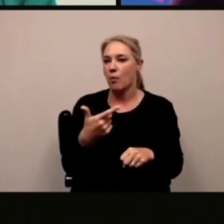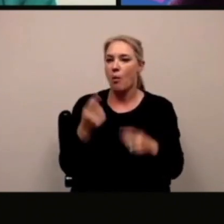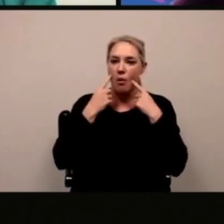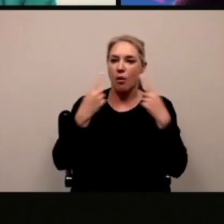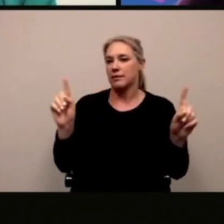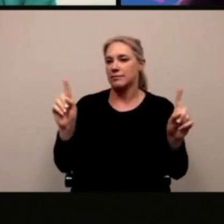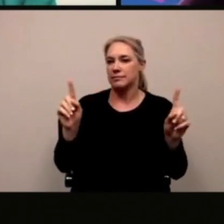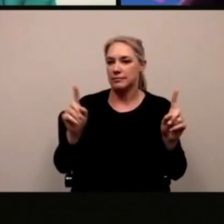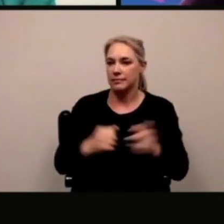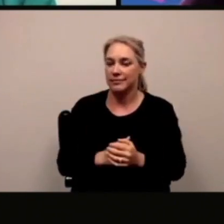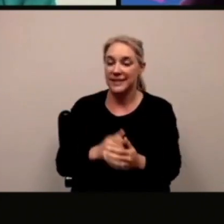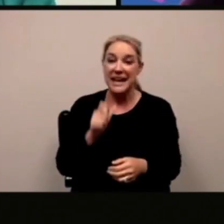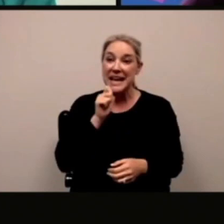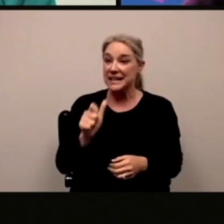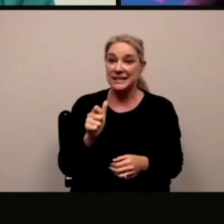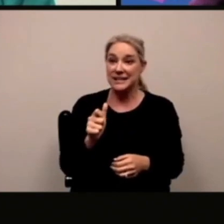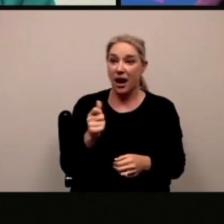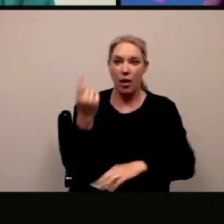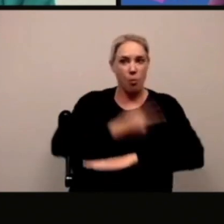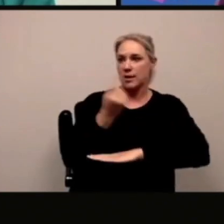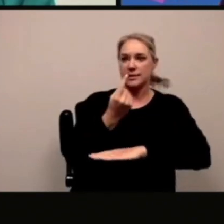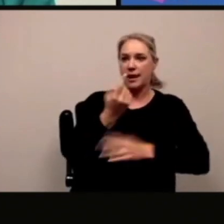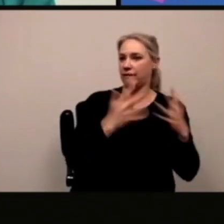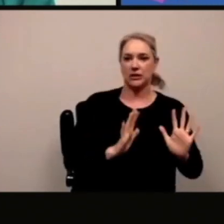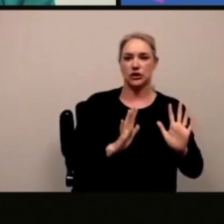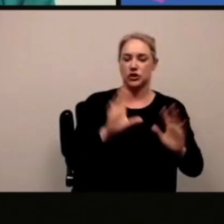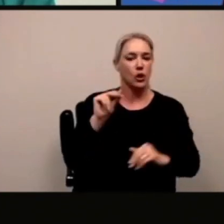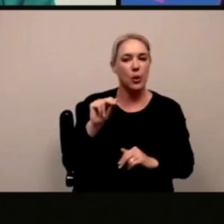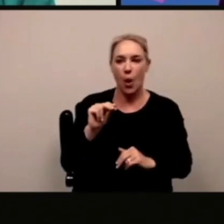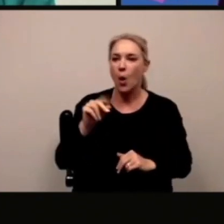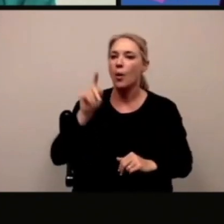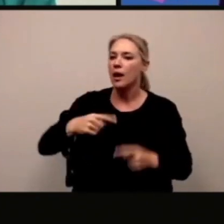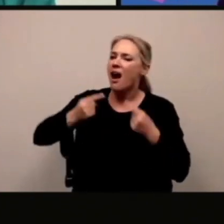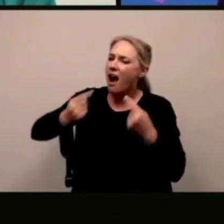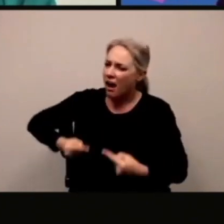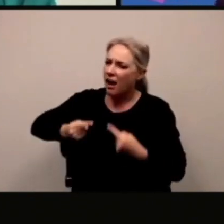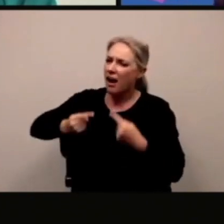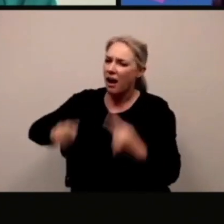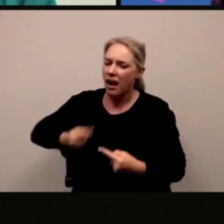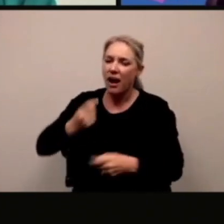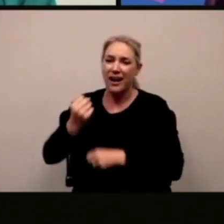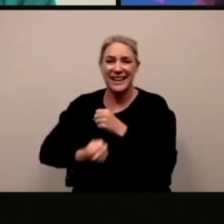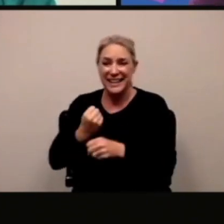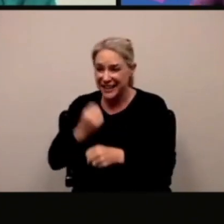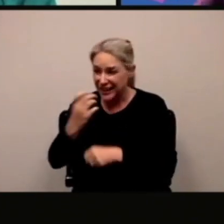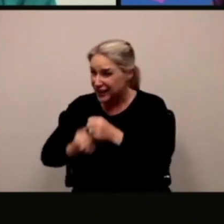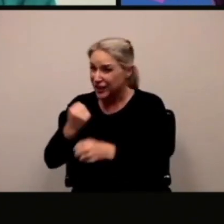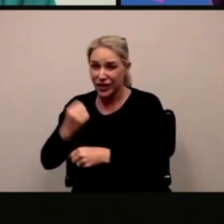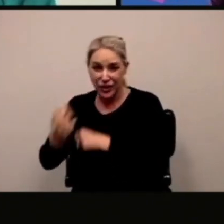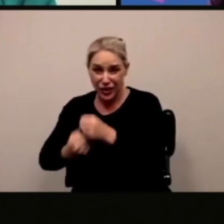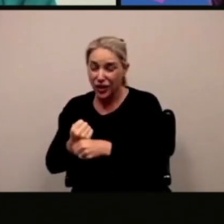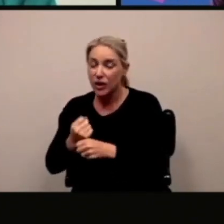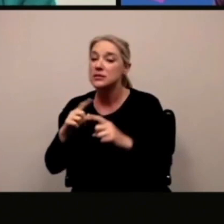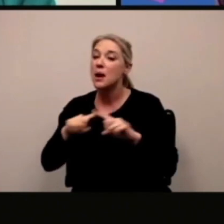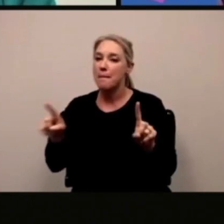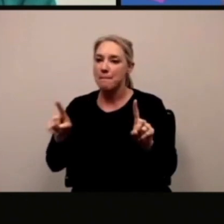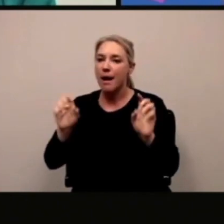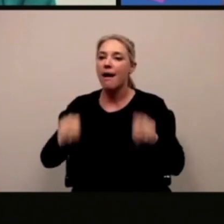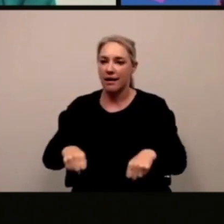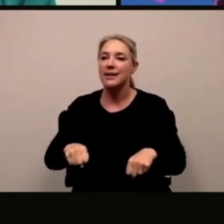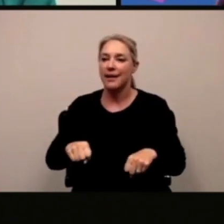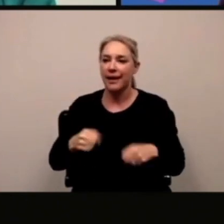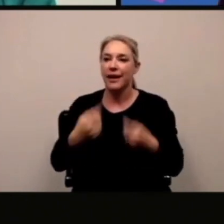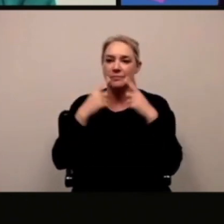took years, it took a lot of struggle and, you know, refining, and we're still kind of contemplating what we want our CS education to look like. But it needs